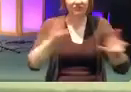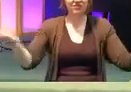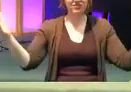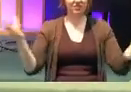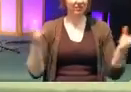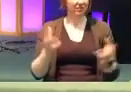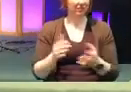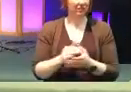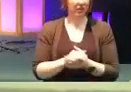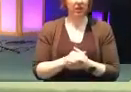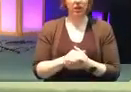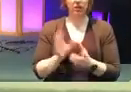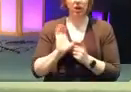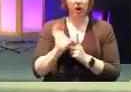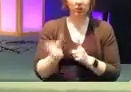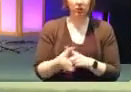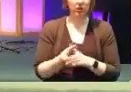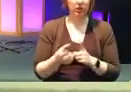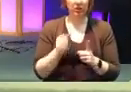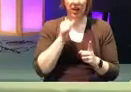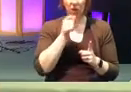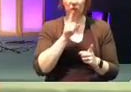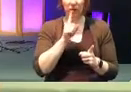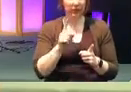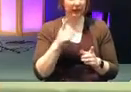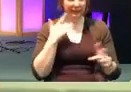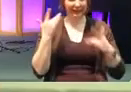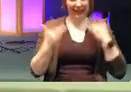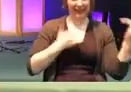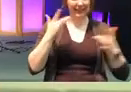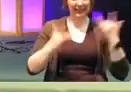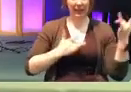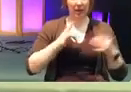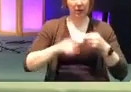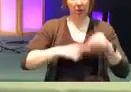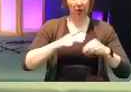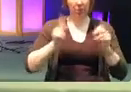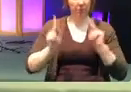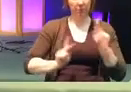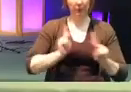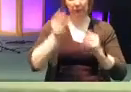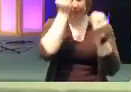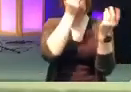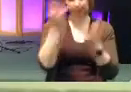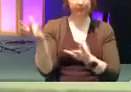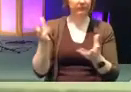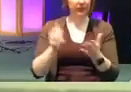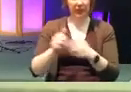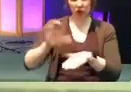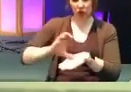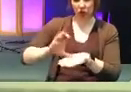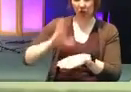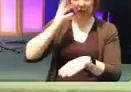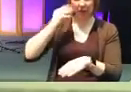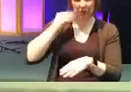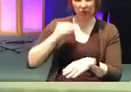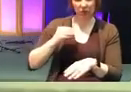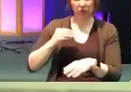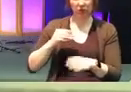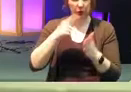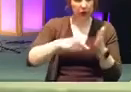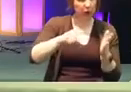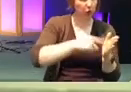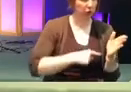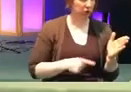there, not everybody was real excited about them telling people about that. And so that church began to experience